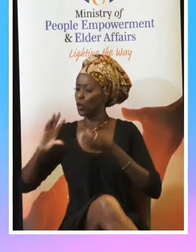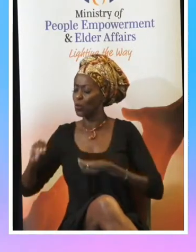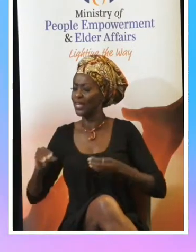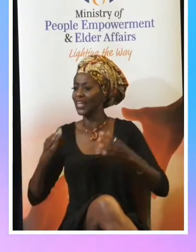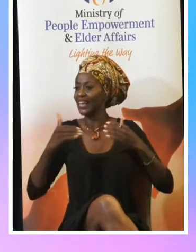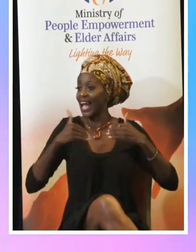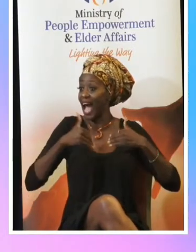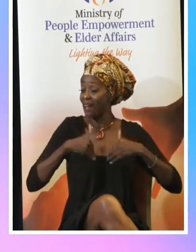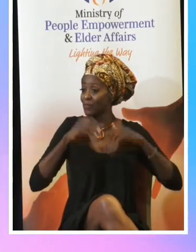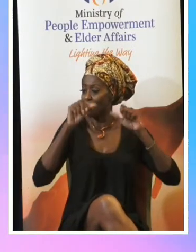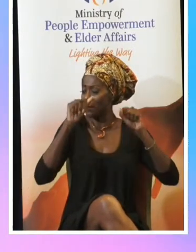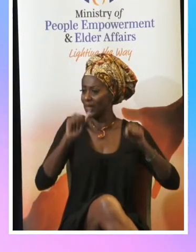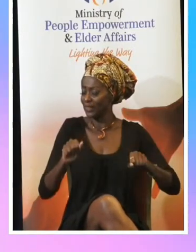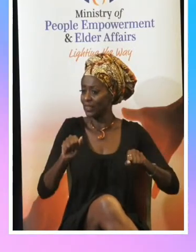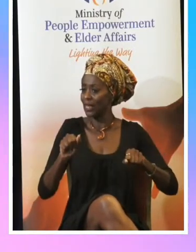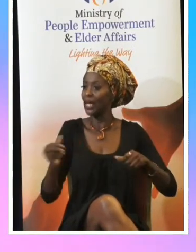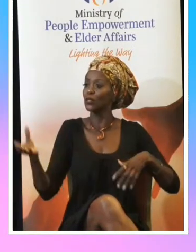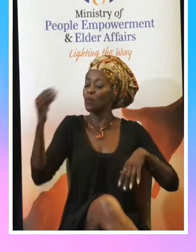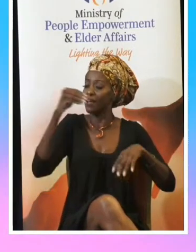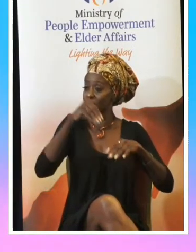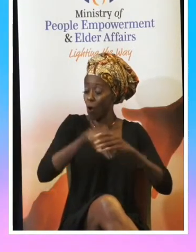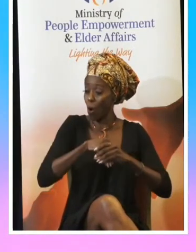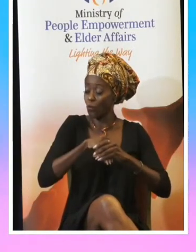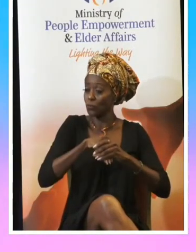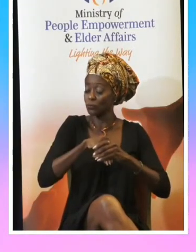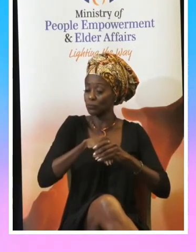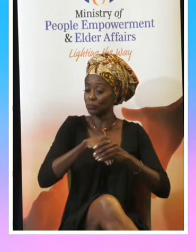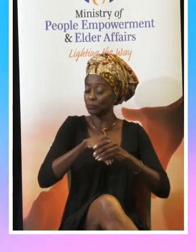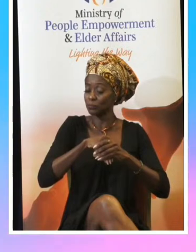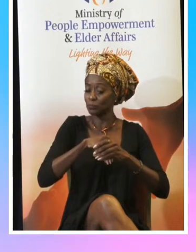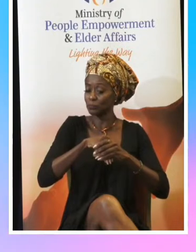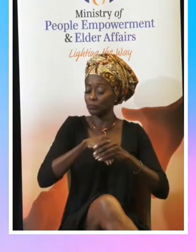to participate